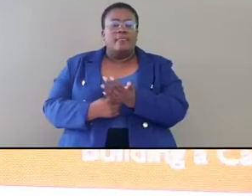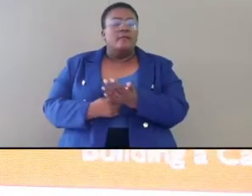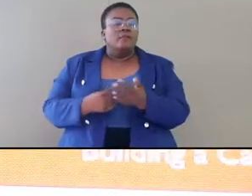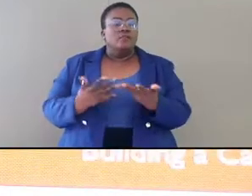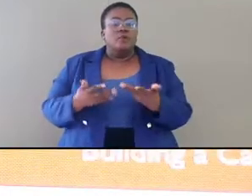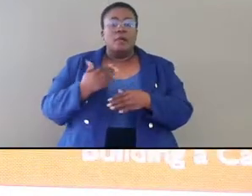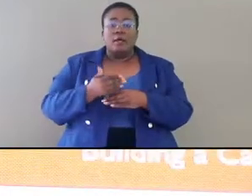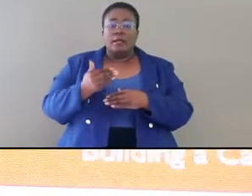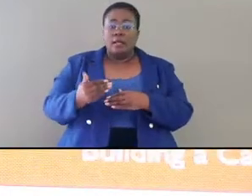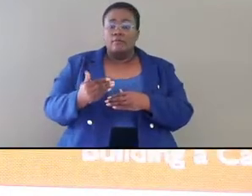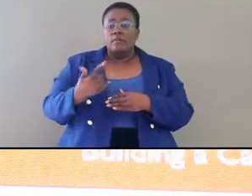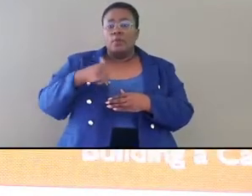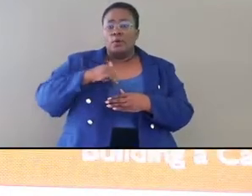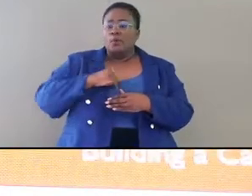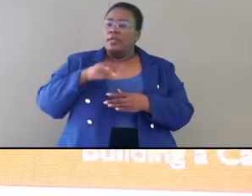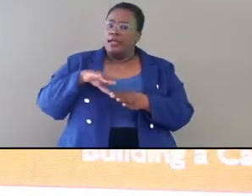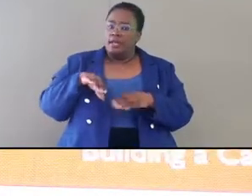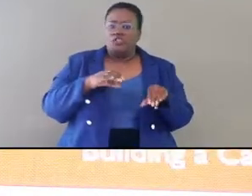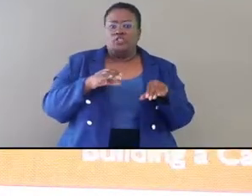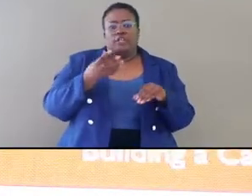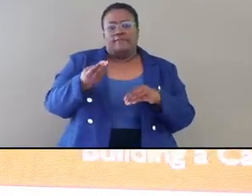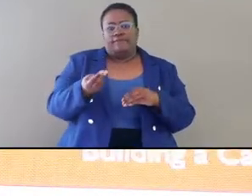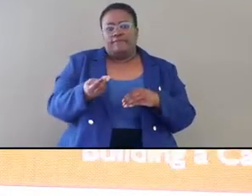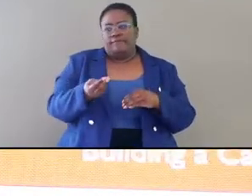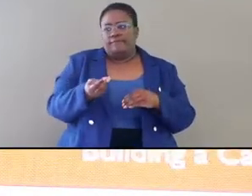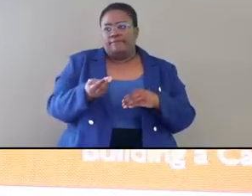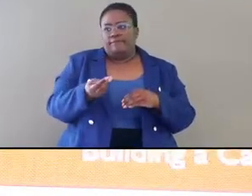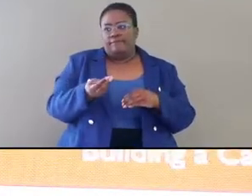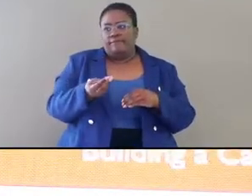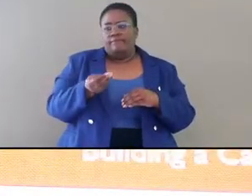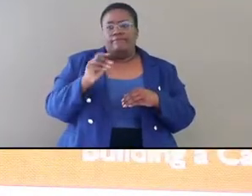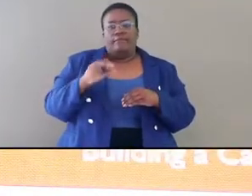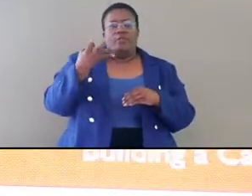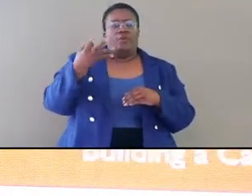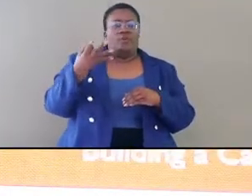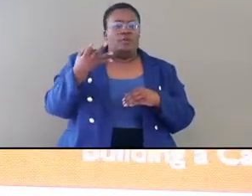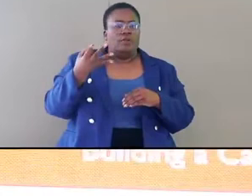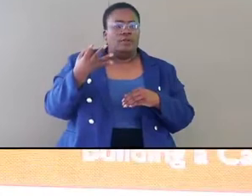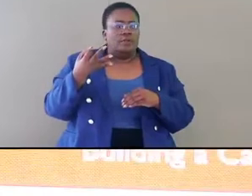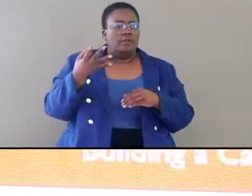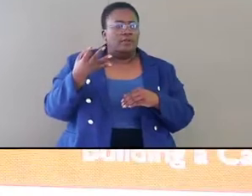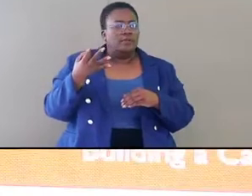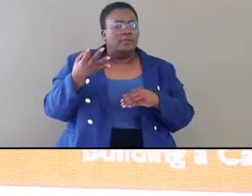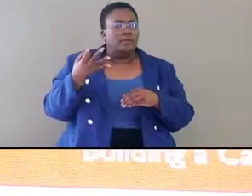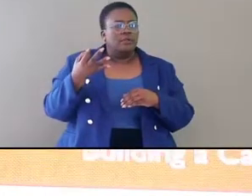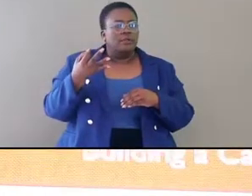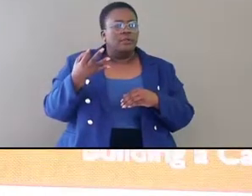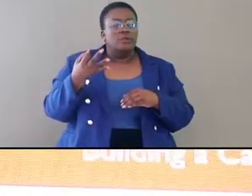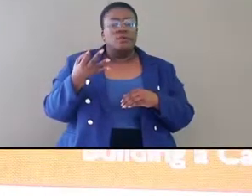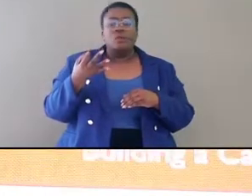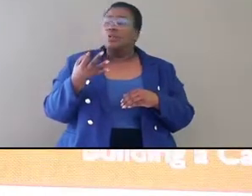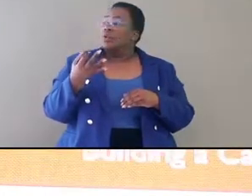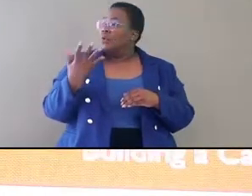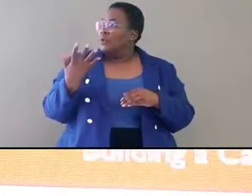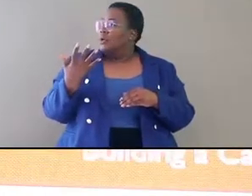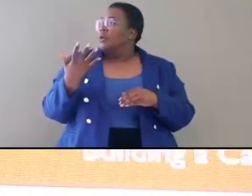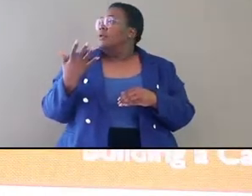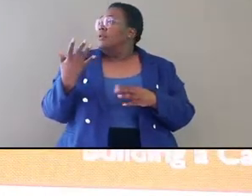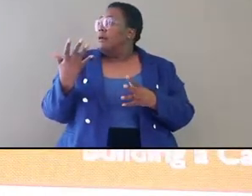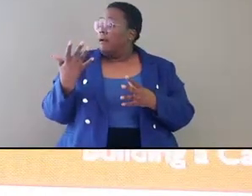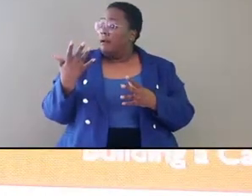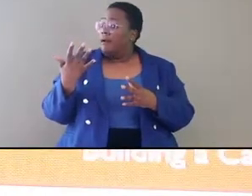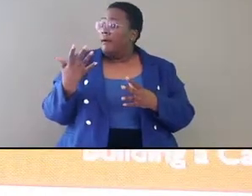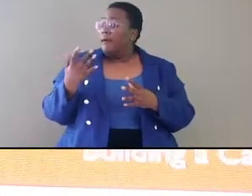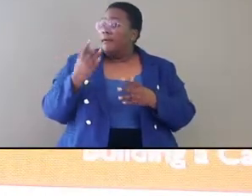After that, it's going to be action. Thirdly, it's going to be where we hold each other accountable,